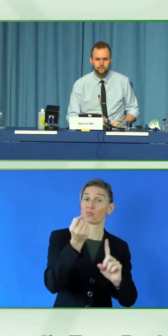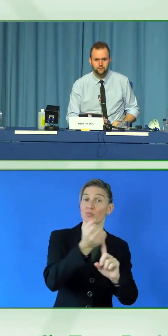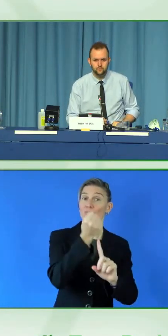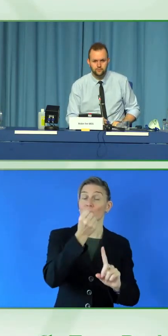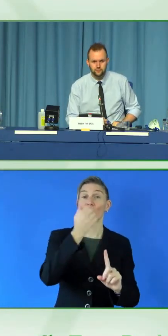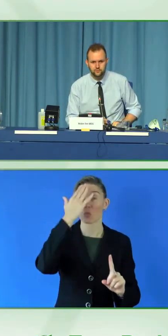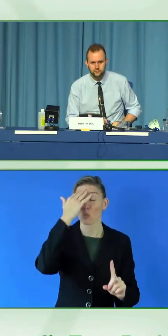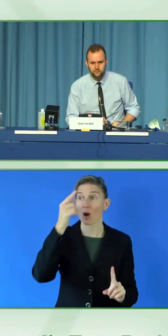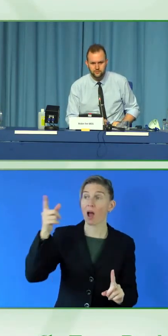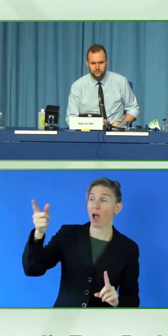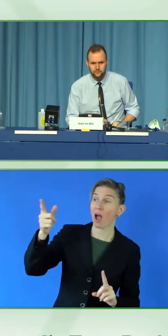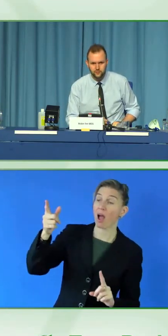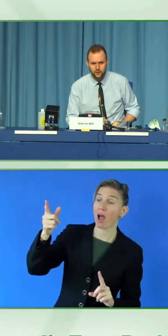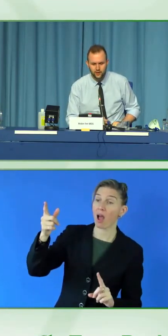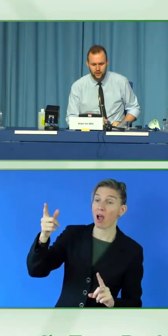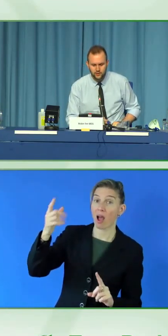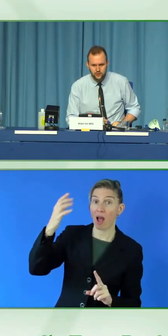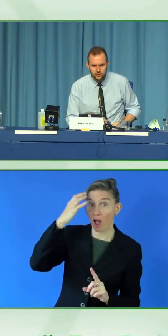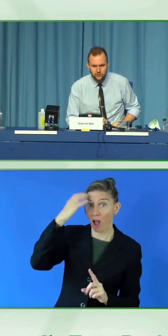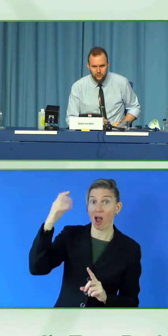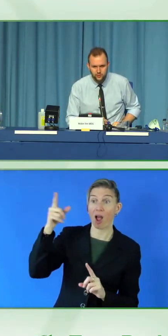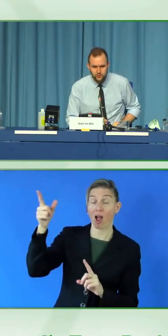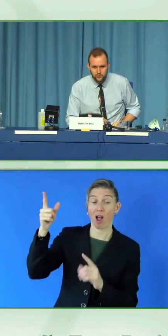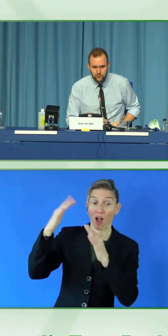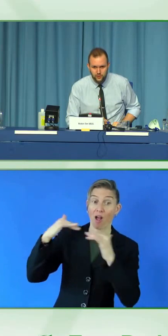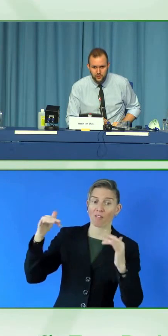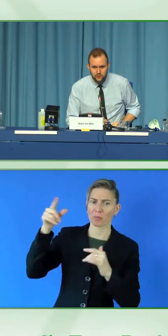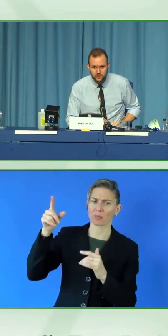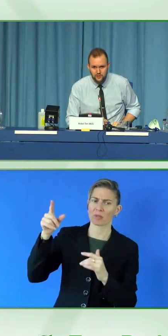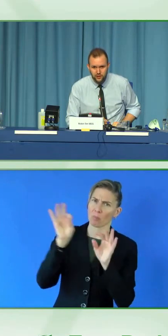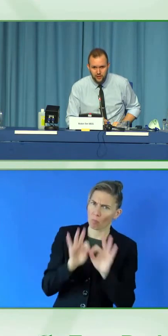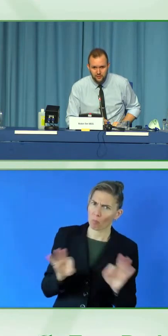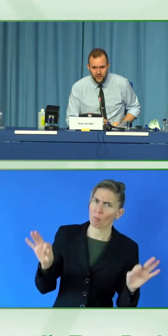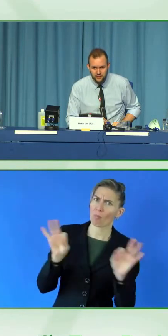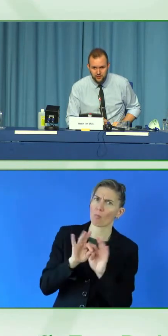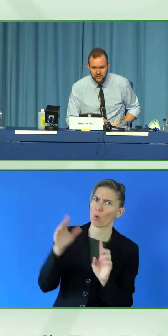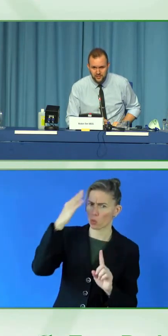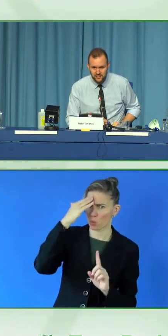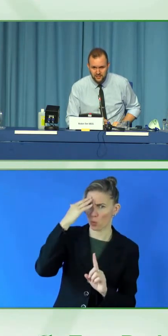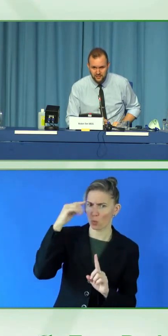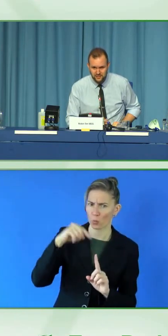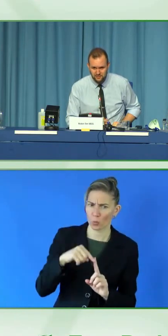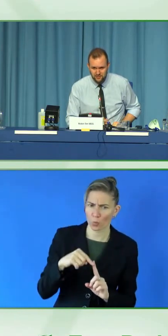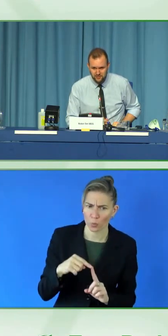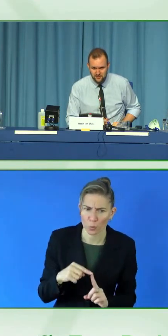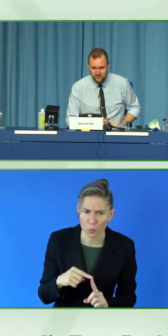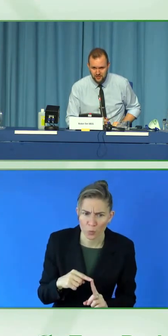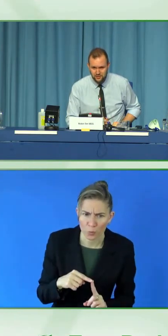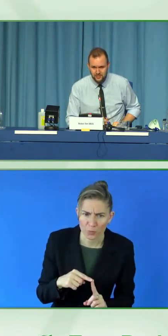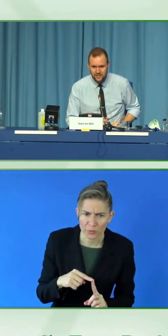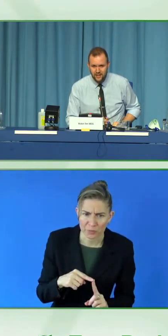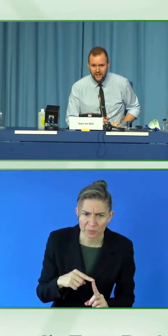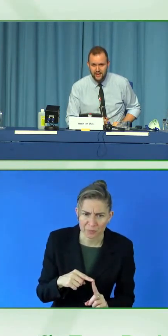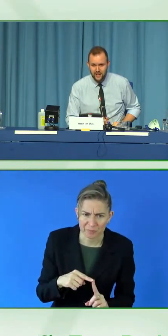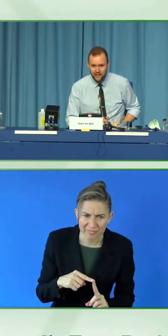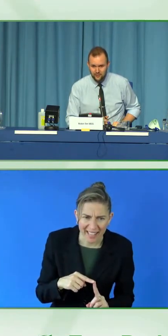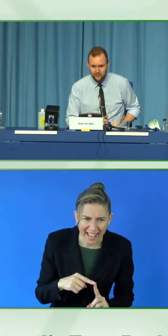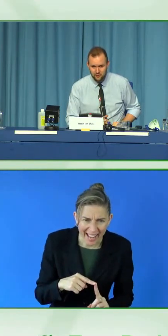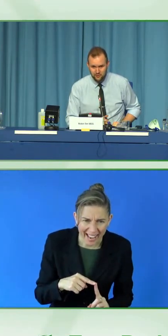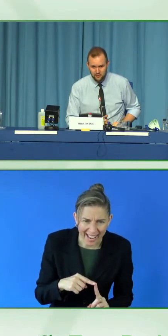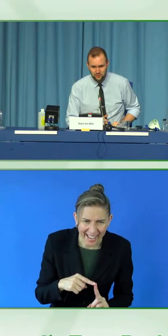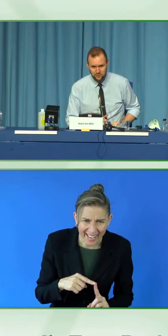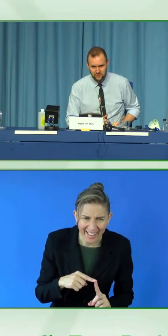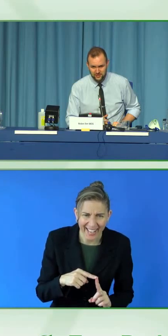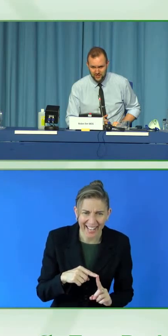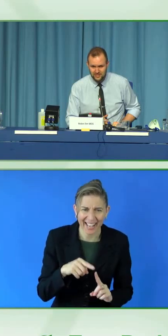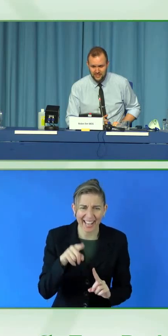informed of this initiative. And it's really important to have allies. There's a lot of energy in this discussion, and I hate